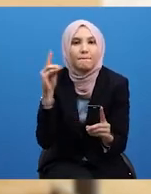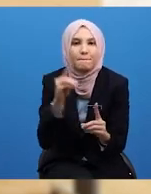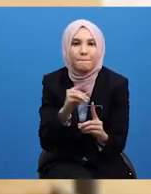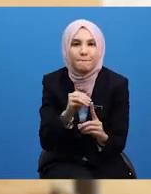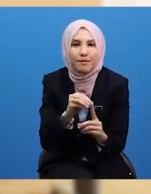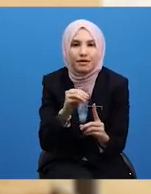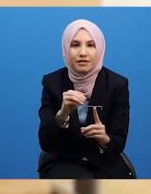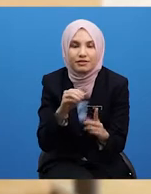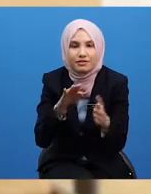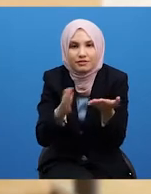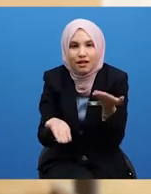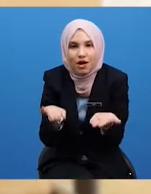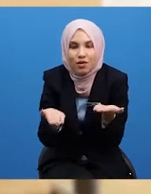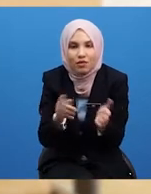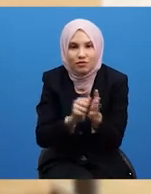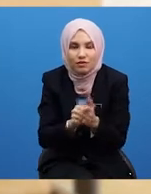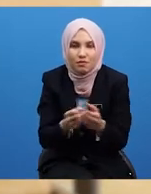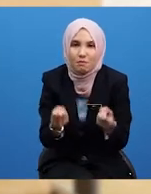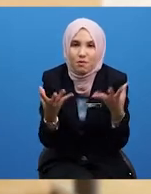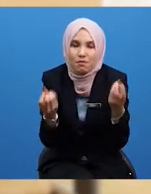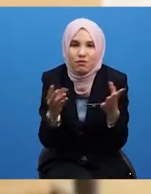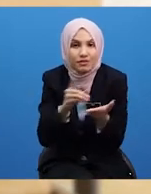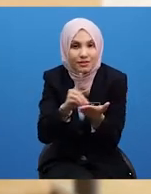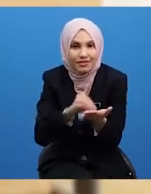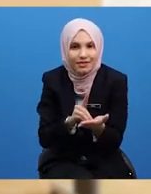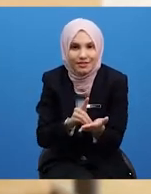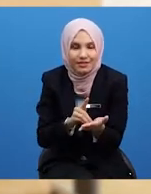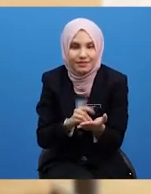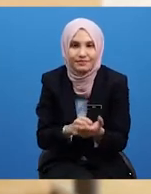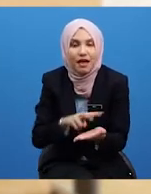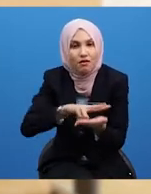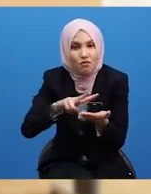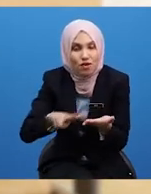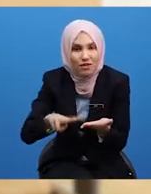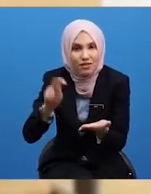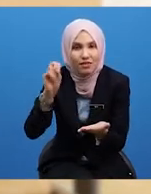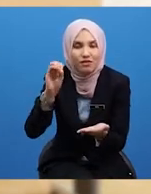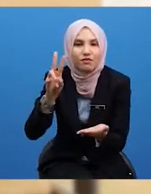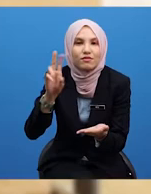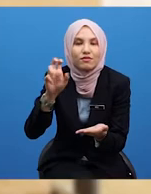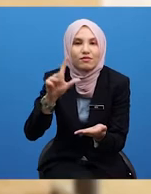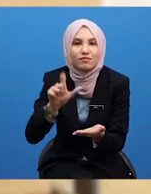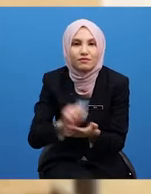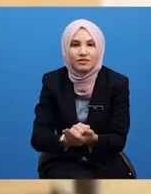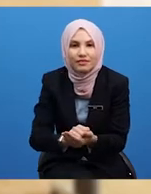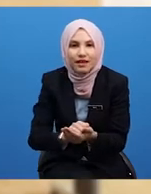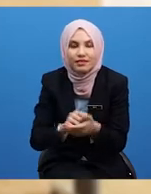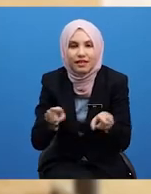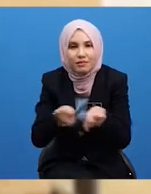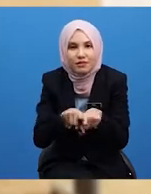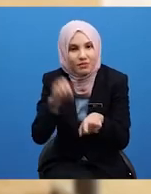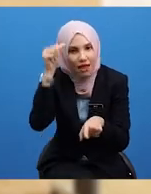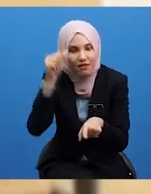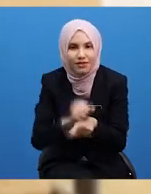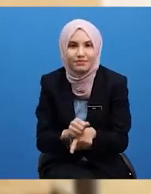produce more details from the novel. Read the novel just like Afik. Your aim